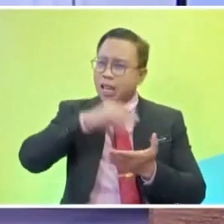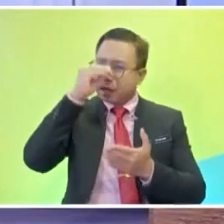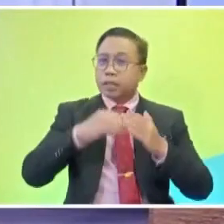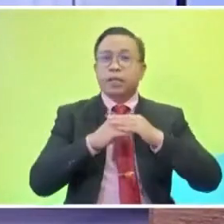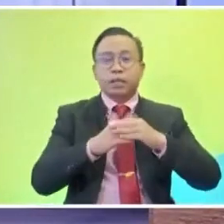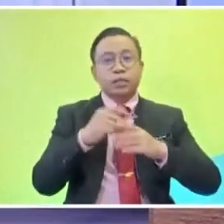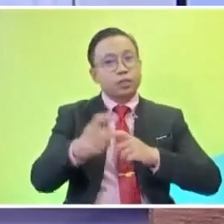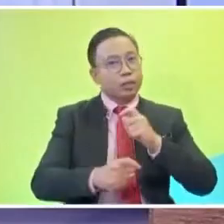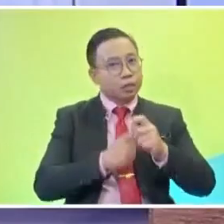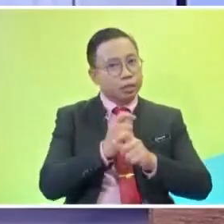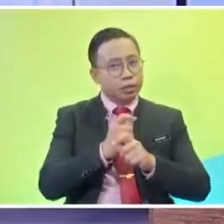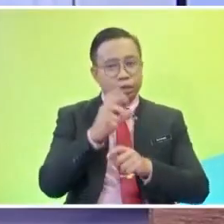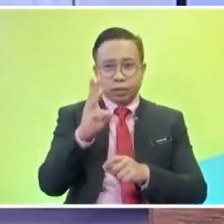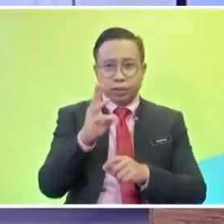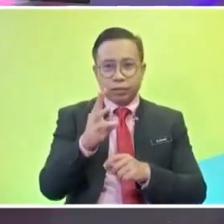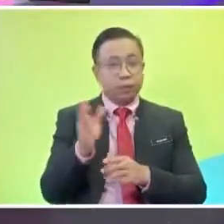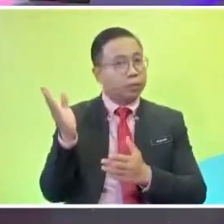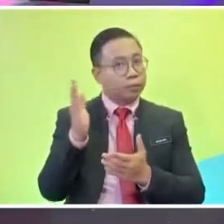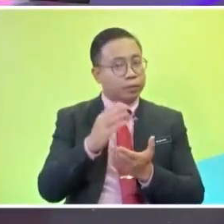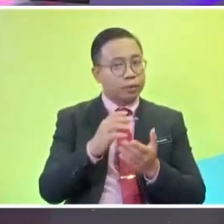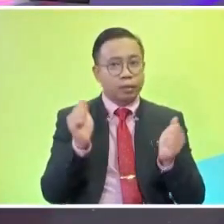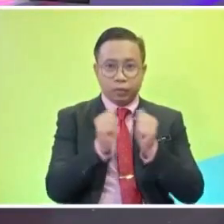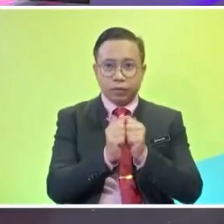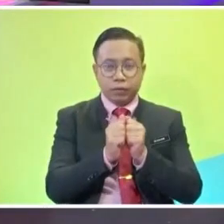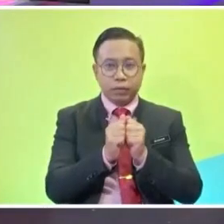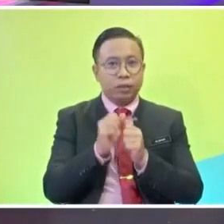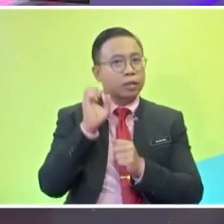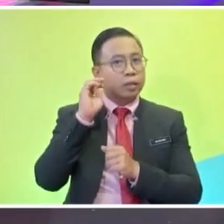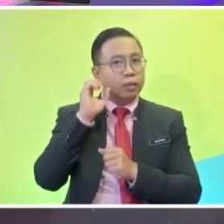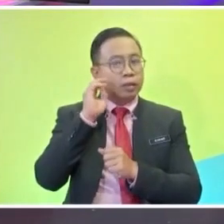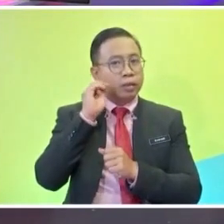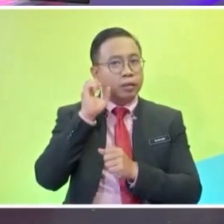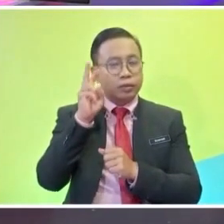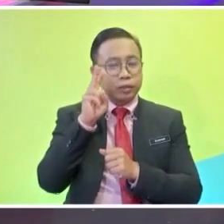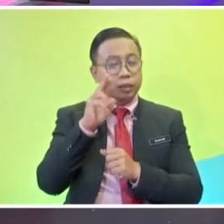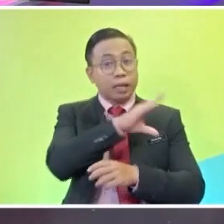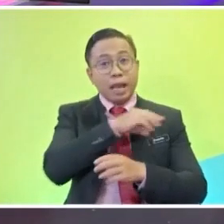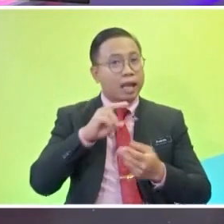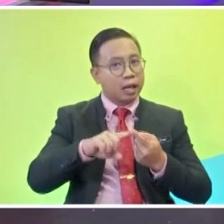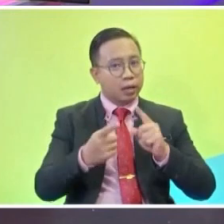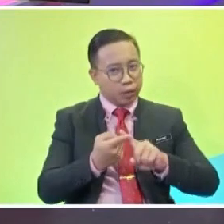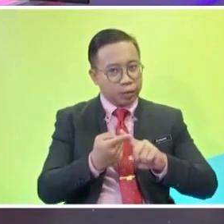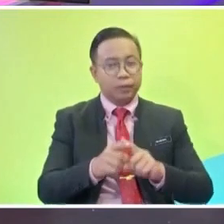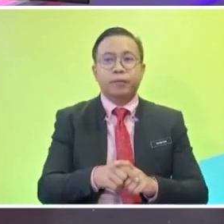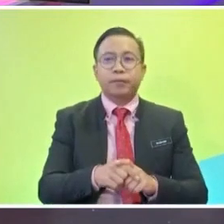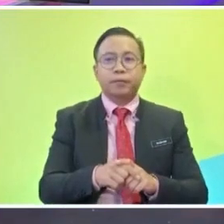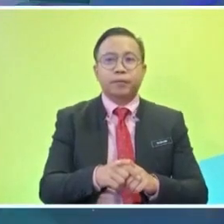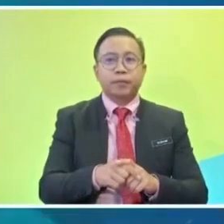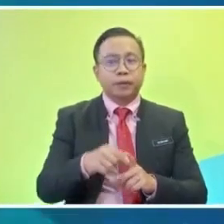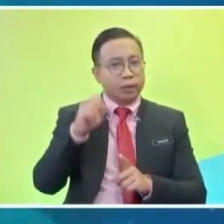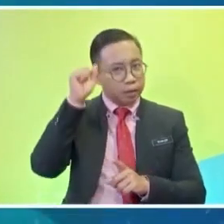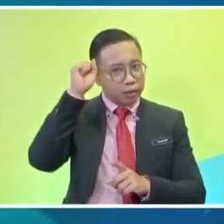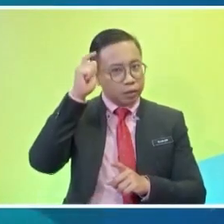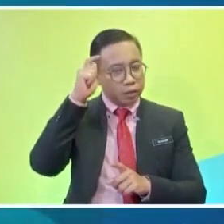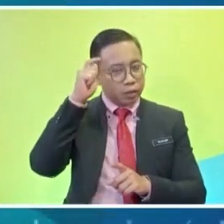Inggeris Tahun 6 together with Miss Sylvia, as well as my friends on Google Meets. We have Anselm,